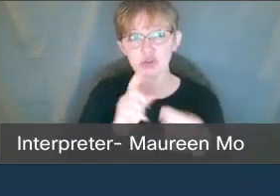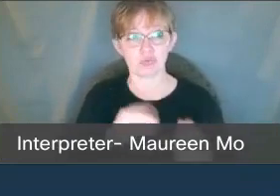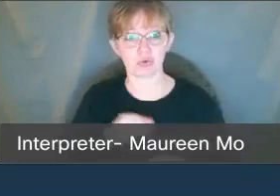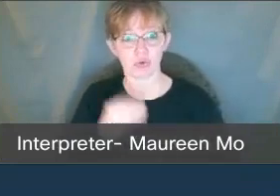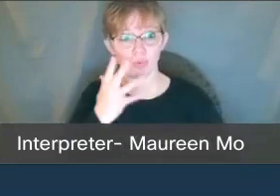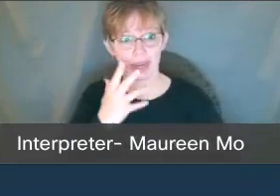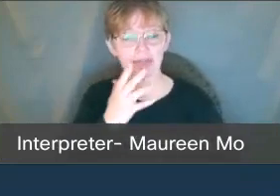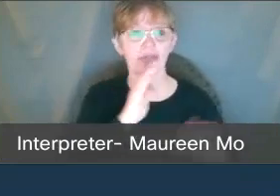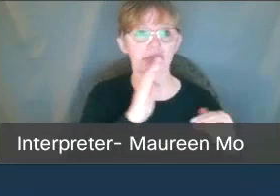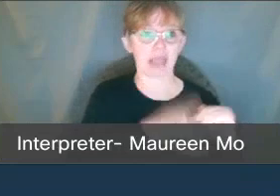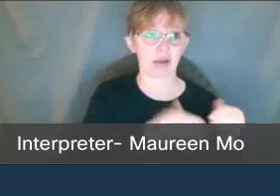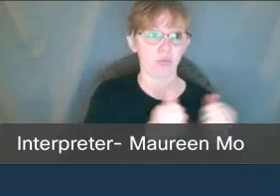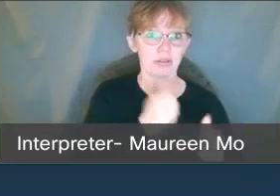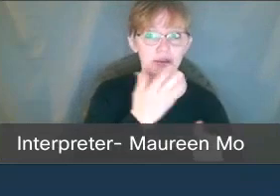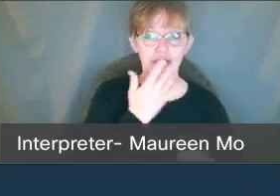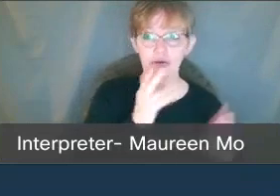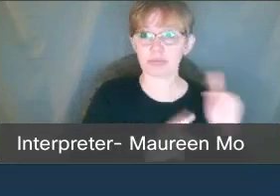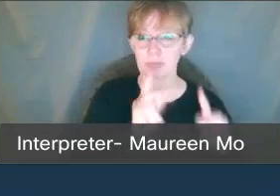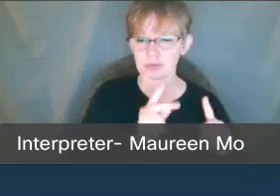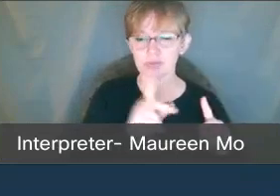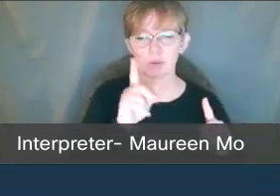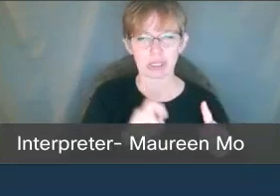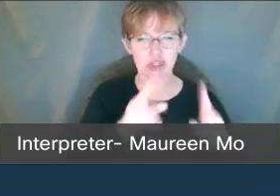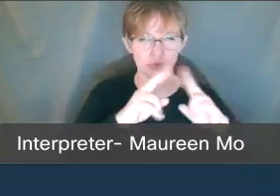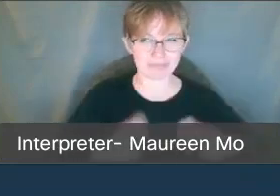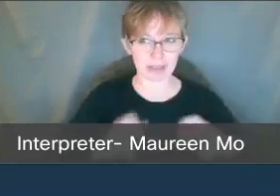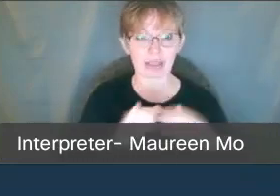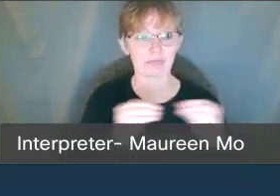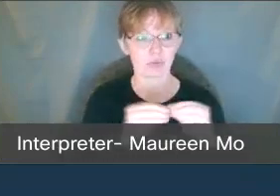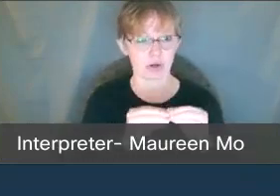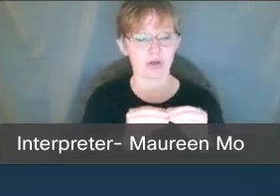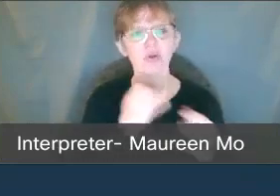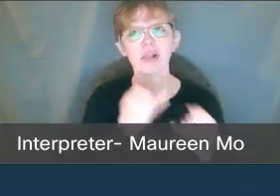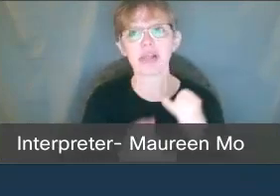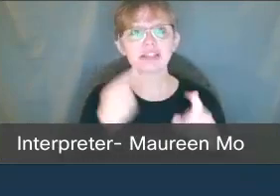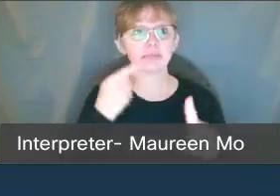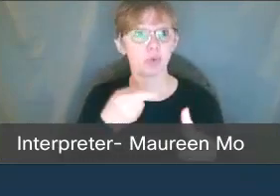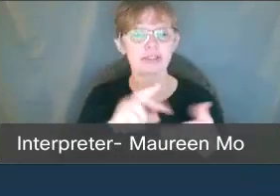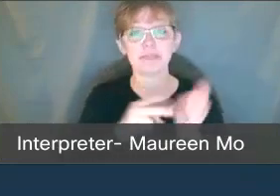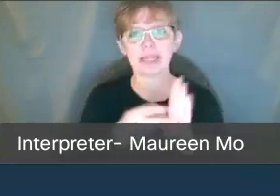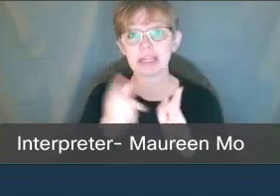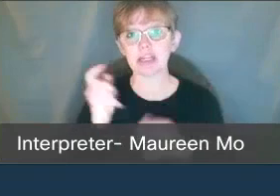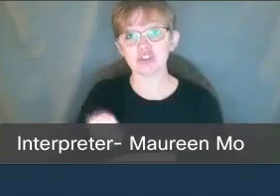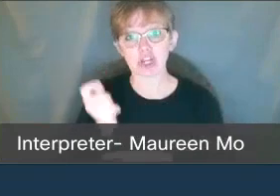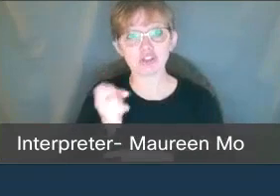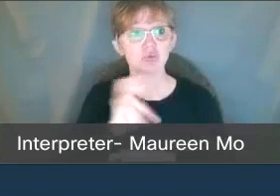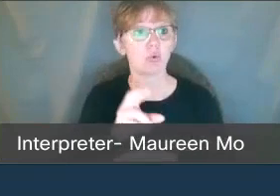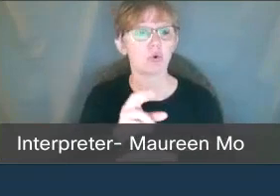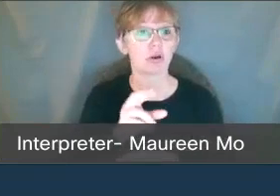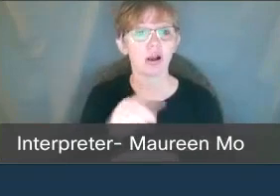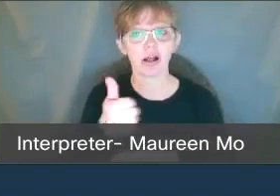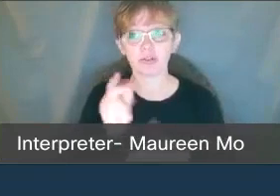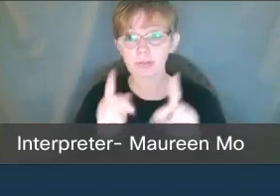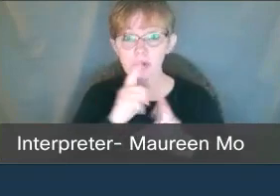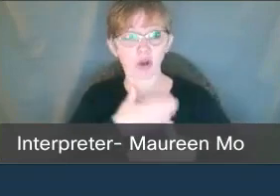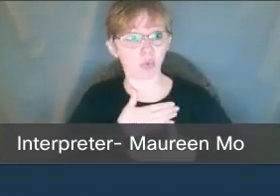and continued study. So on that last point, in other words, judges and others are willing to follow the results